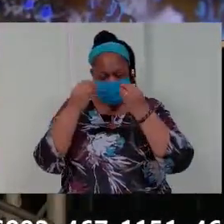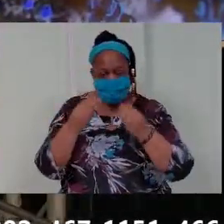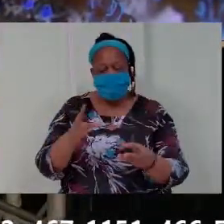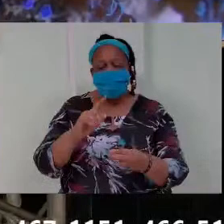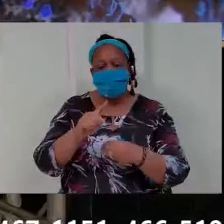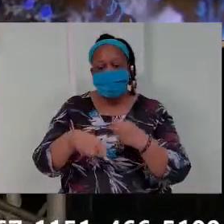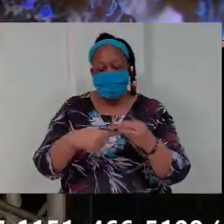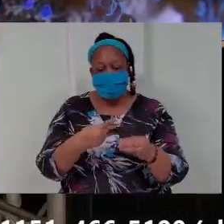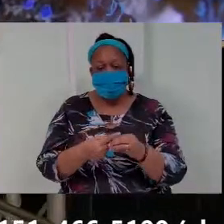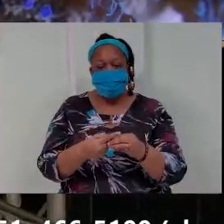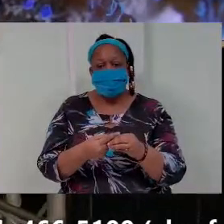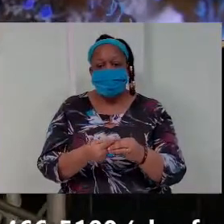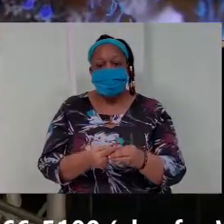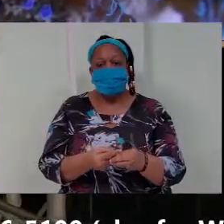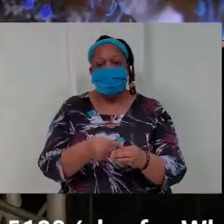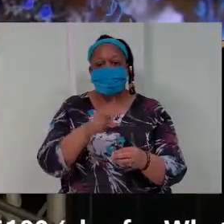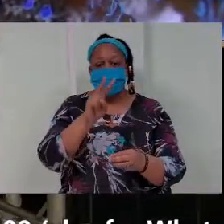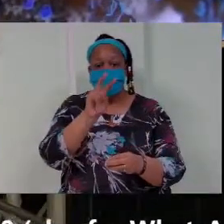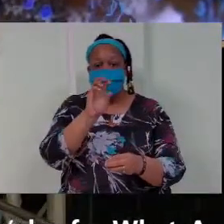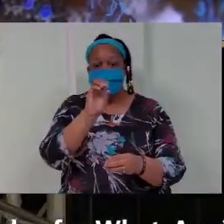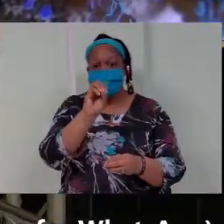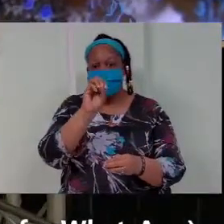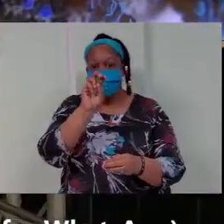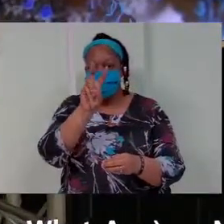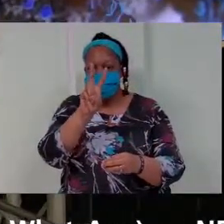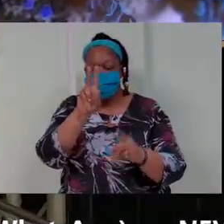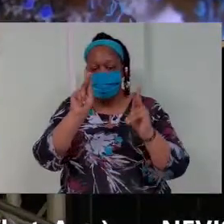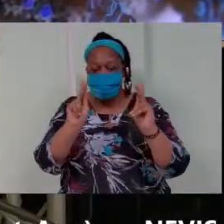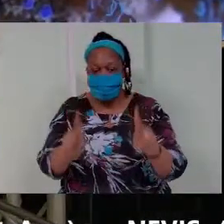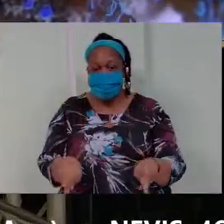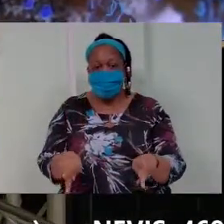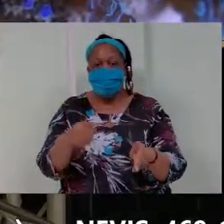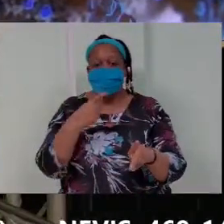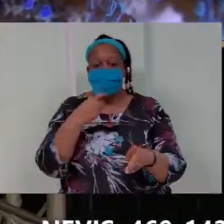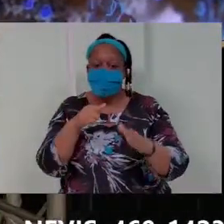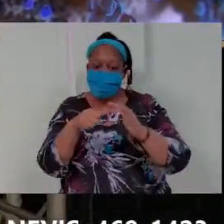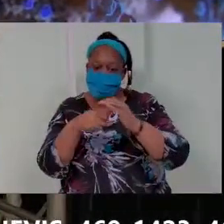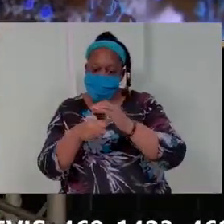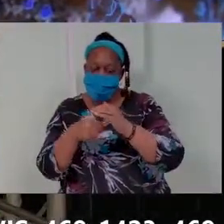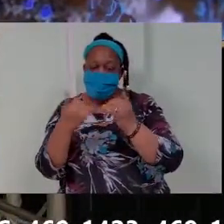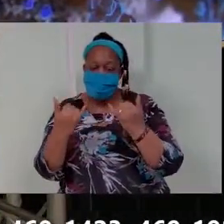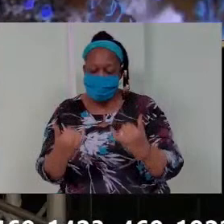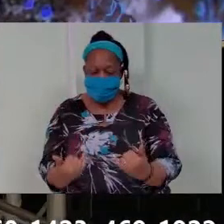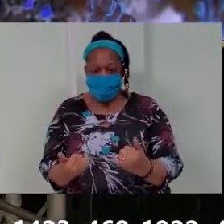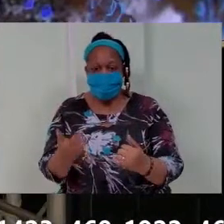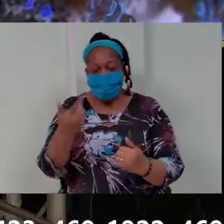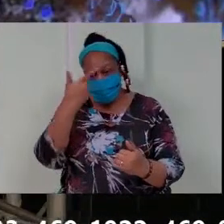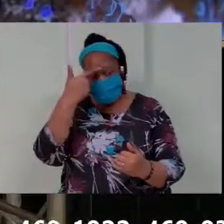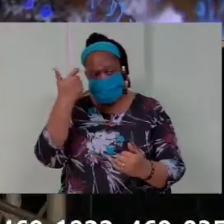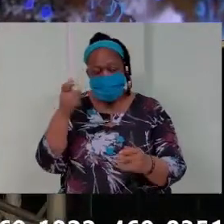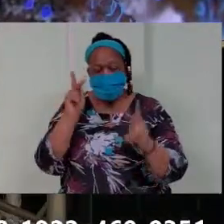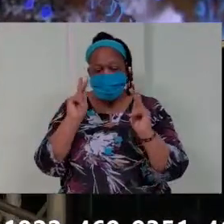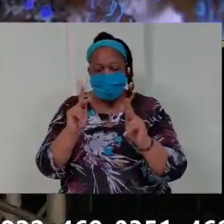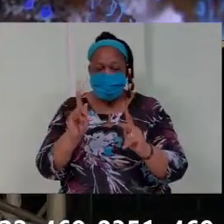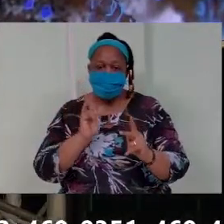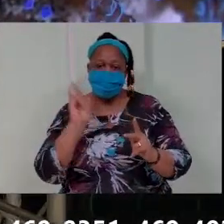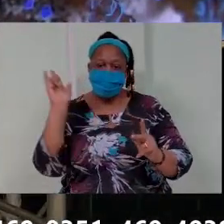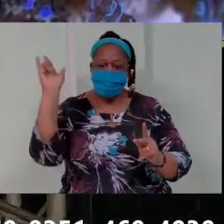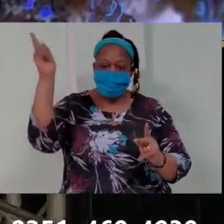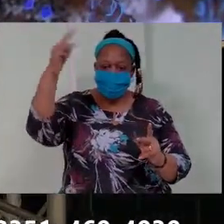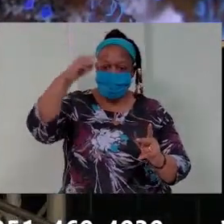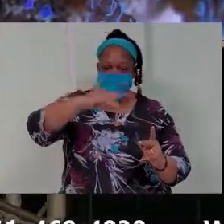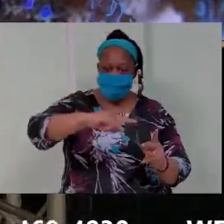It was interesting to hear you speak about the washing of the mask and the